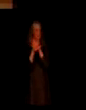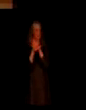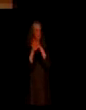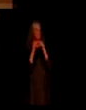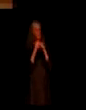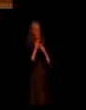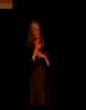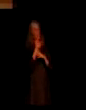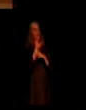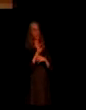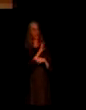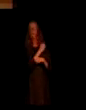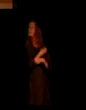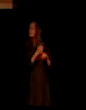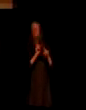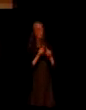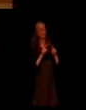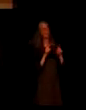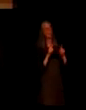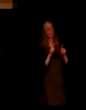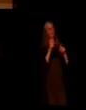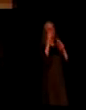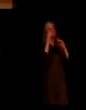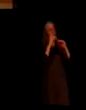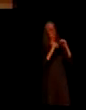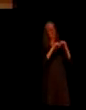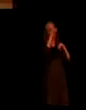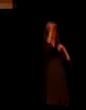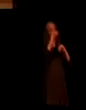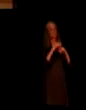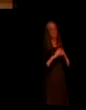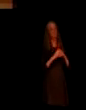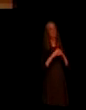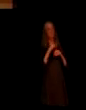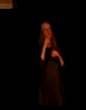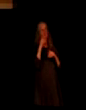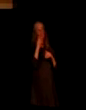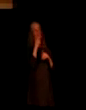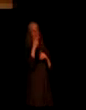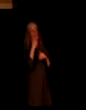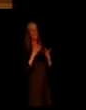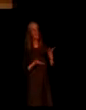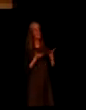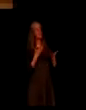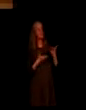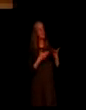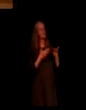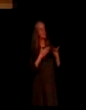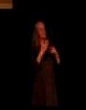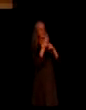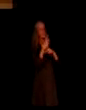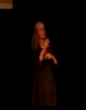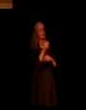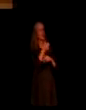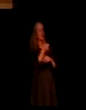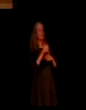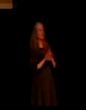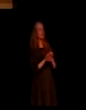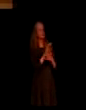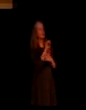they're expecting this much bioenergy. So we think they're probably a factor of 10